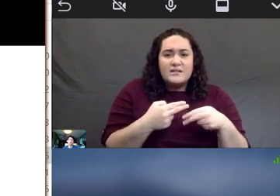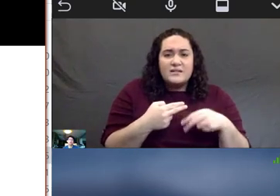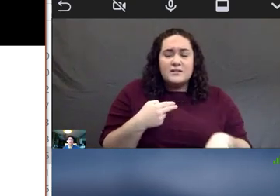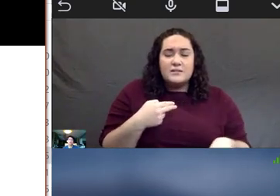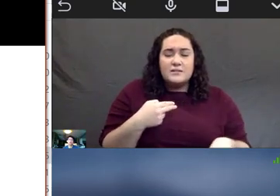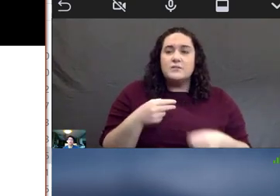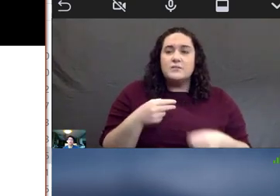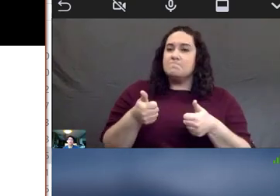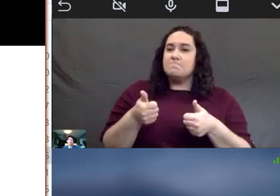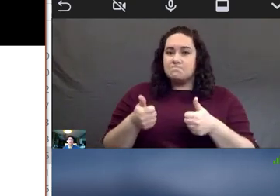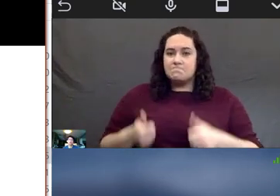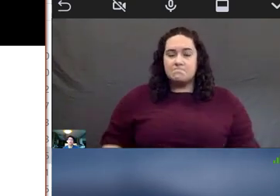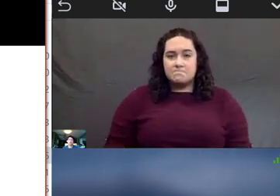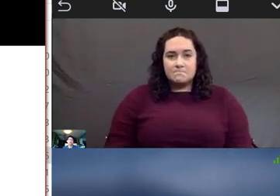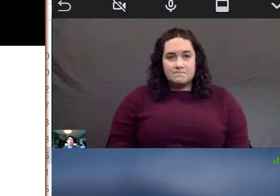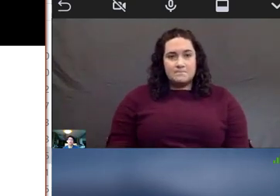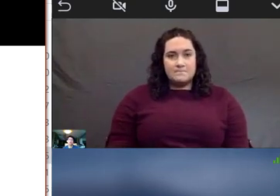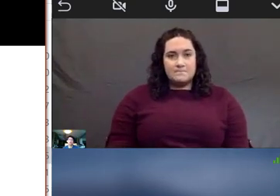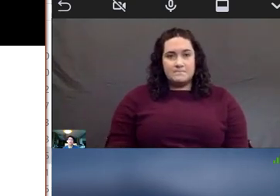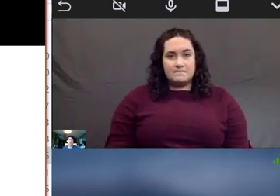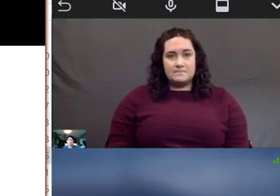Thank you. You're welcome.